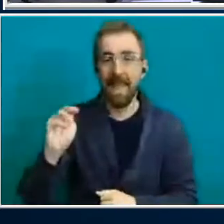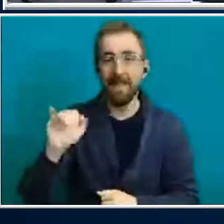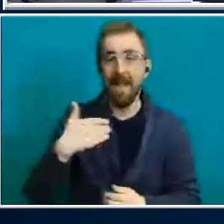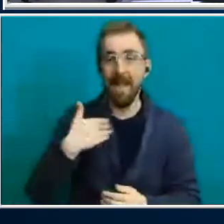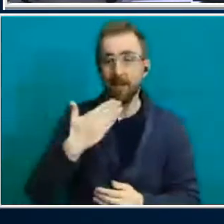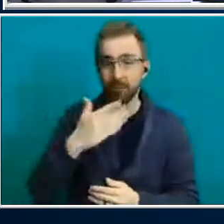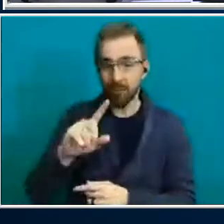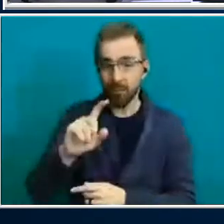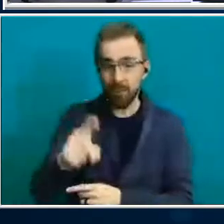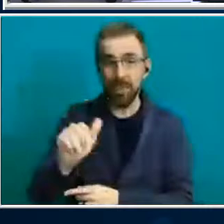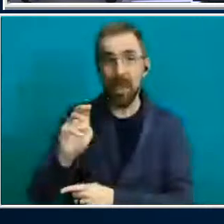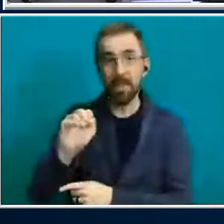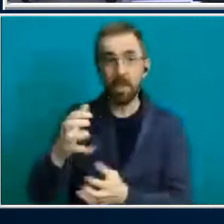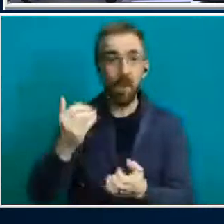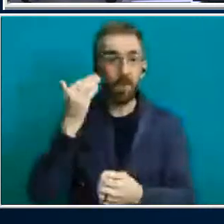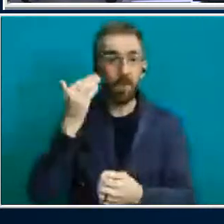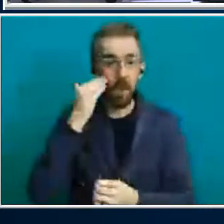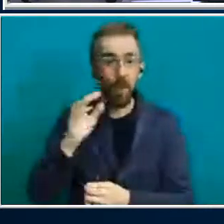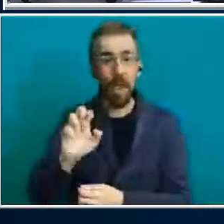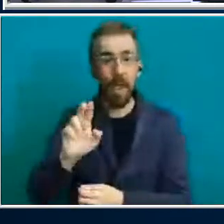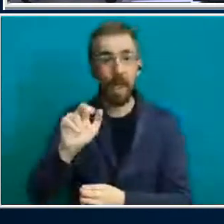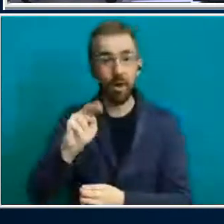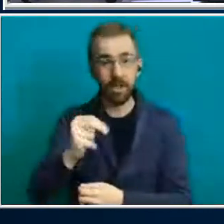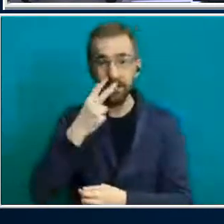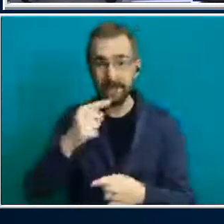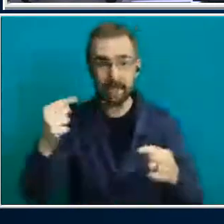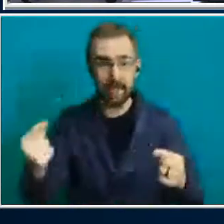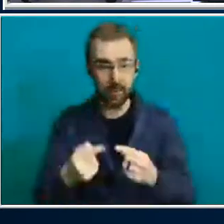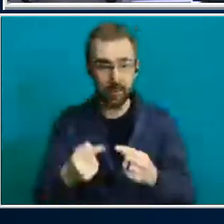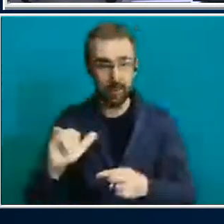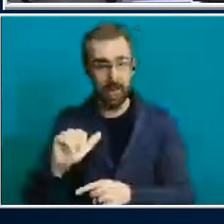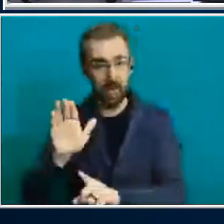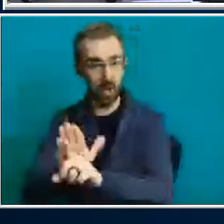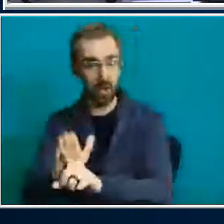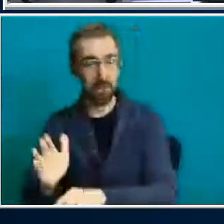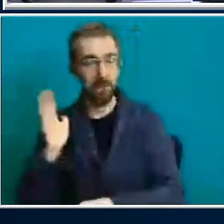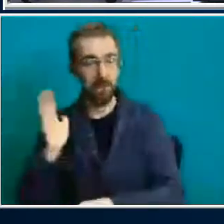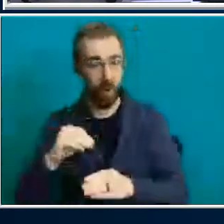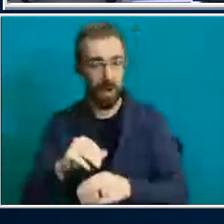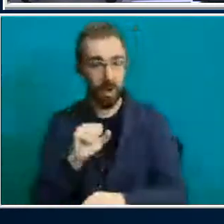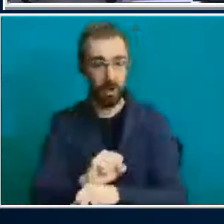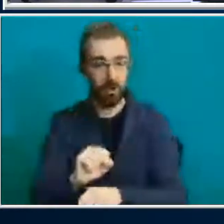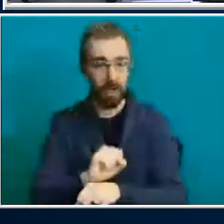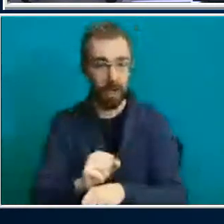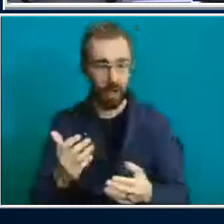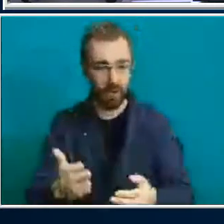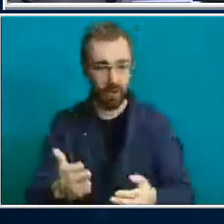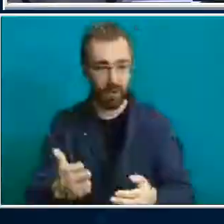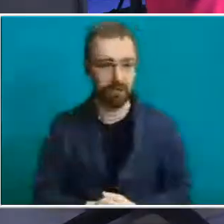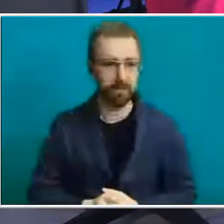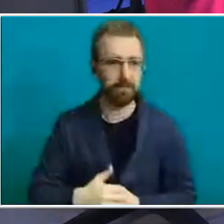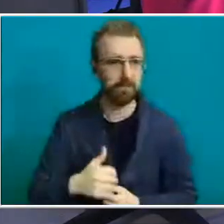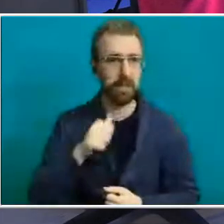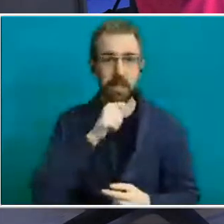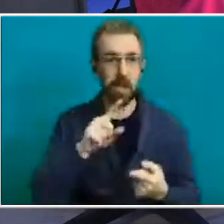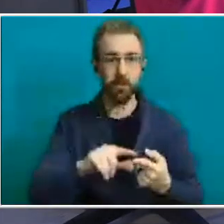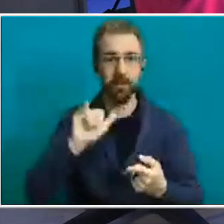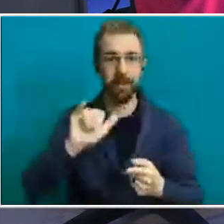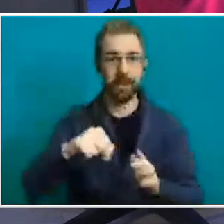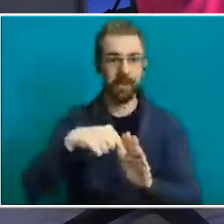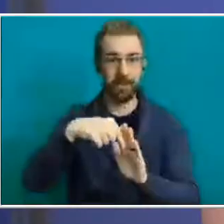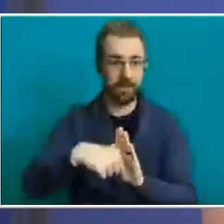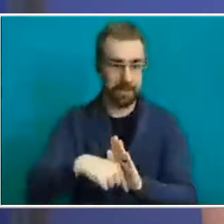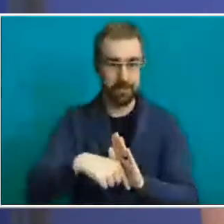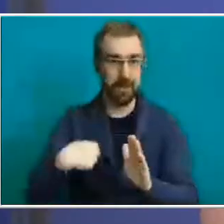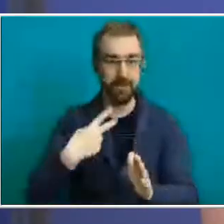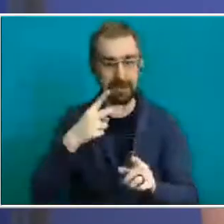to know, has Erin ever seen an injury like Logan's before in her career? Not to this extent. I've seen it as a student when I